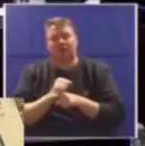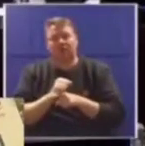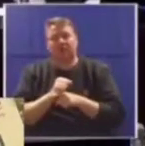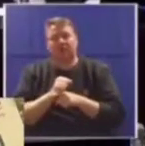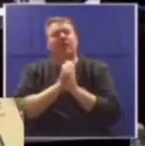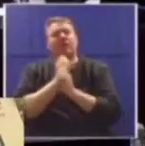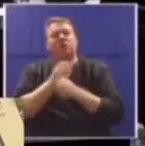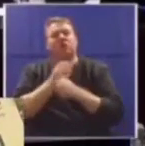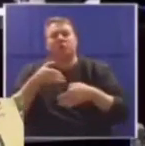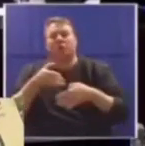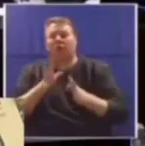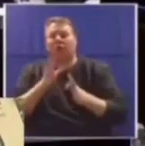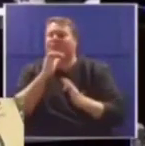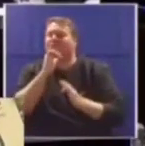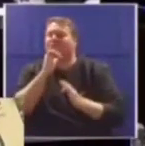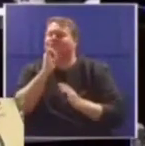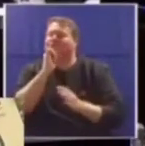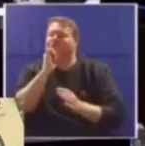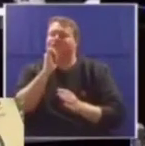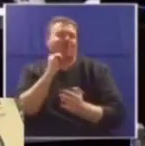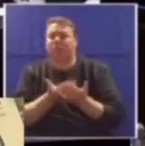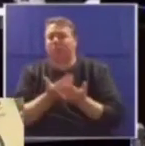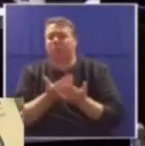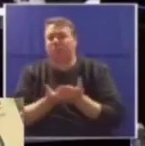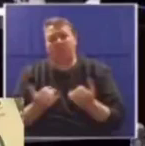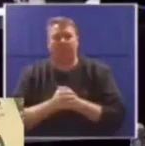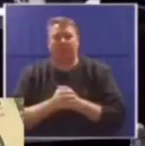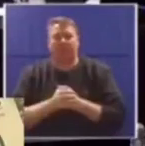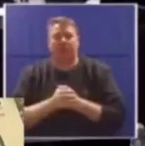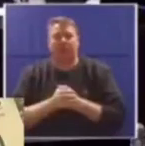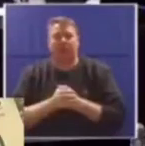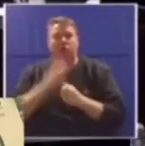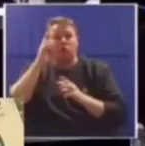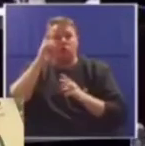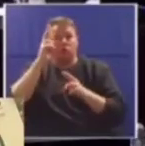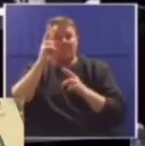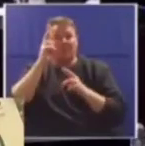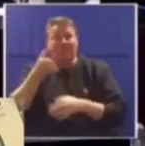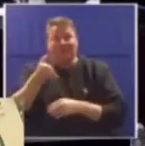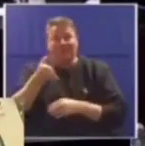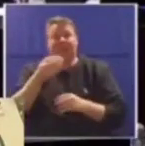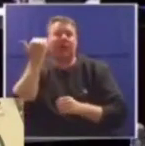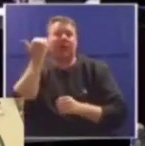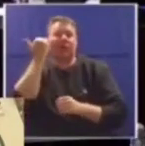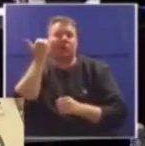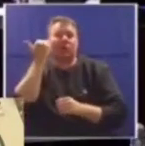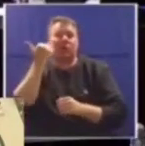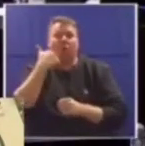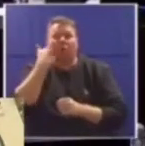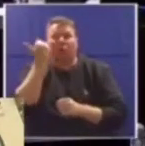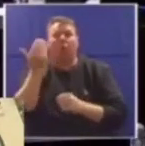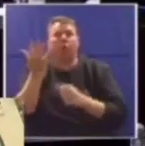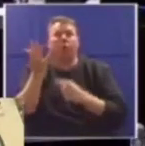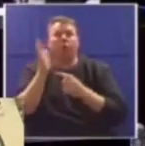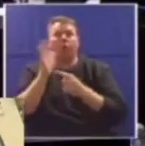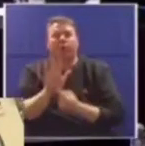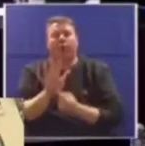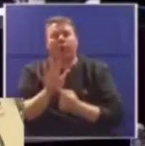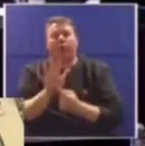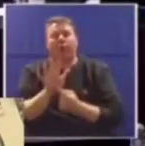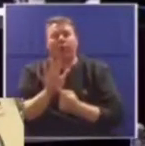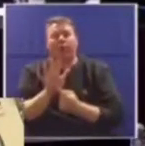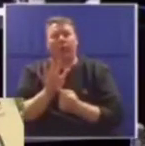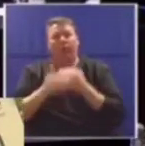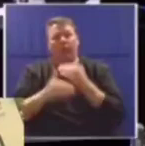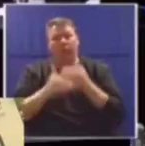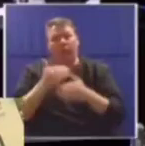engineering-wise, not possible. And it is for this reason that government wants to shed light through this whole process